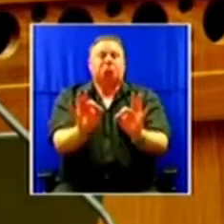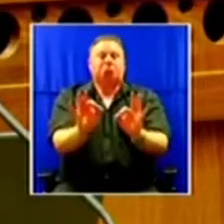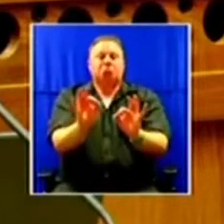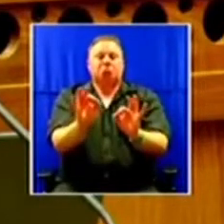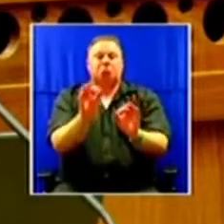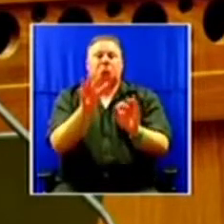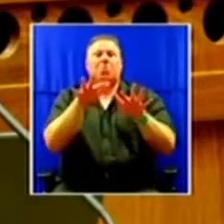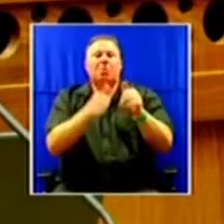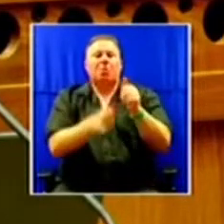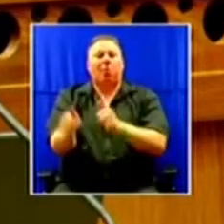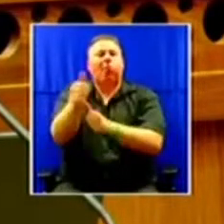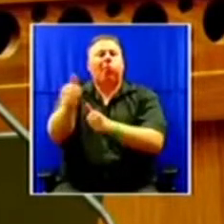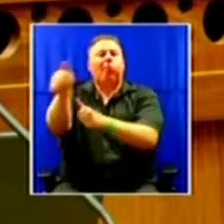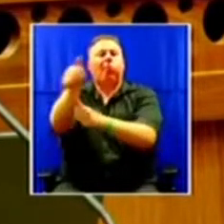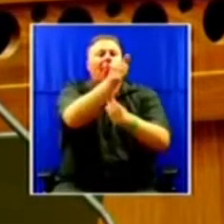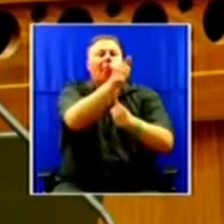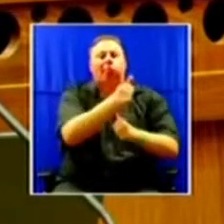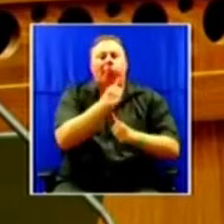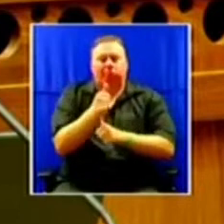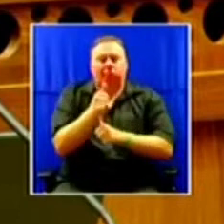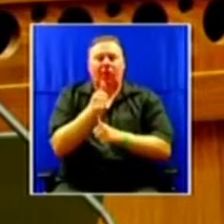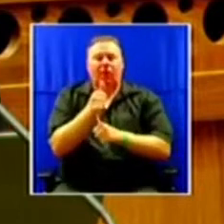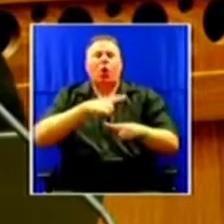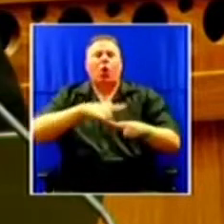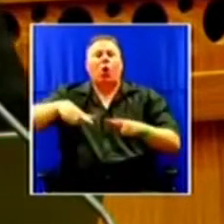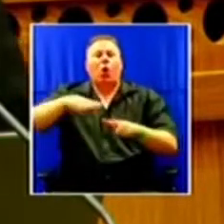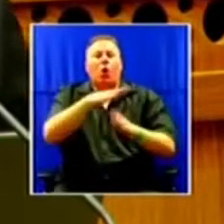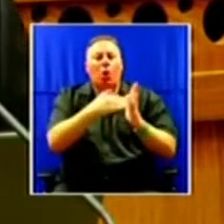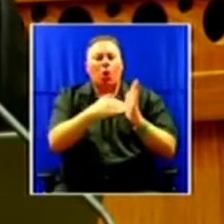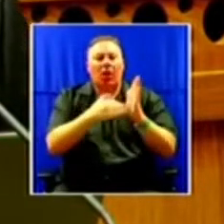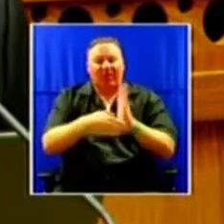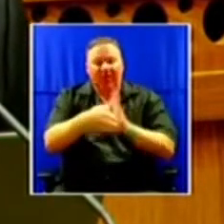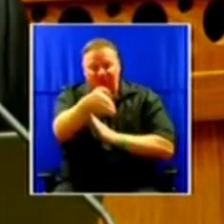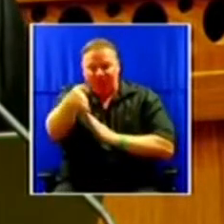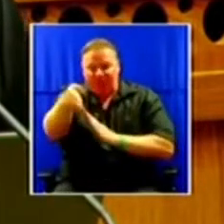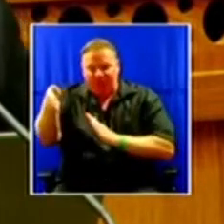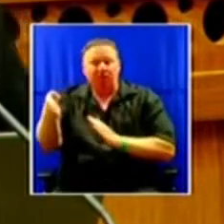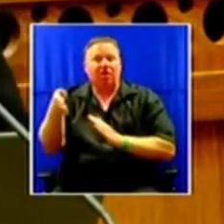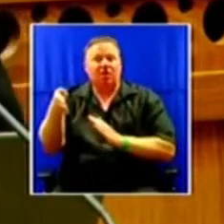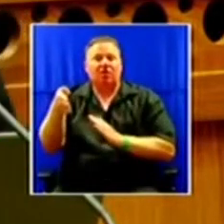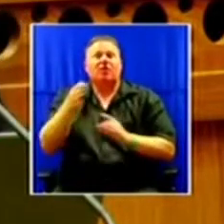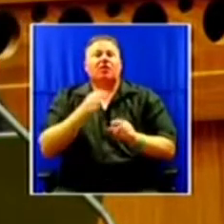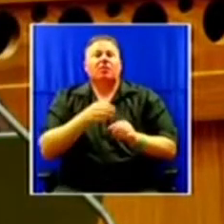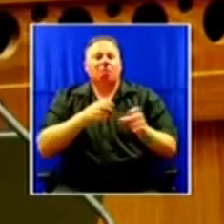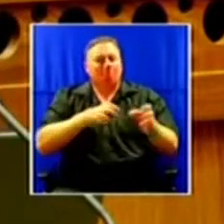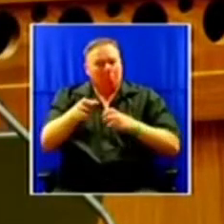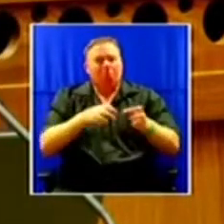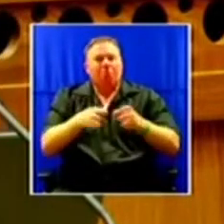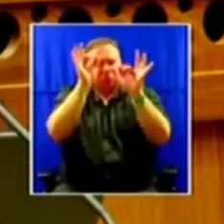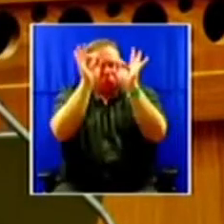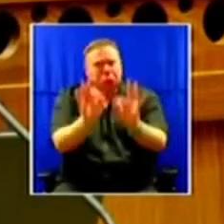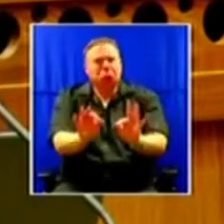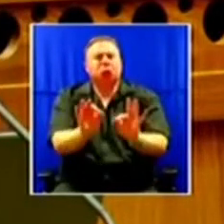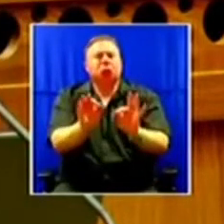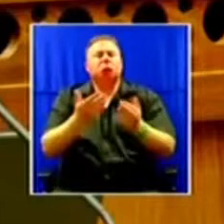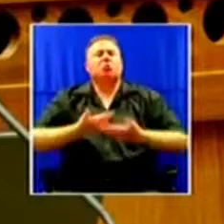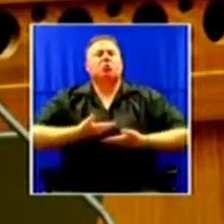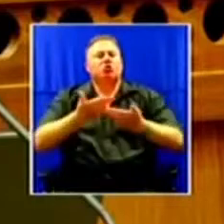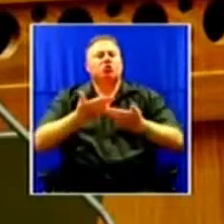at local level to ensure effective management and provision of